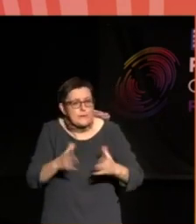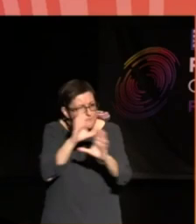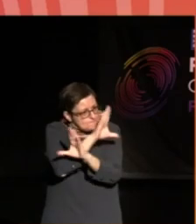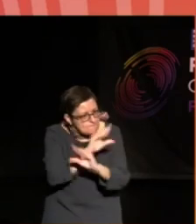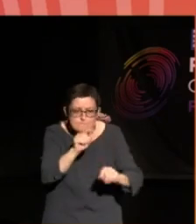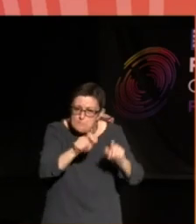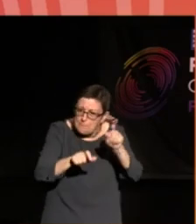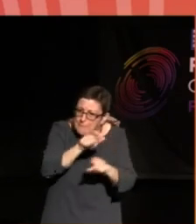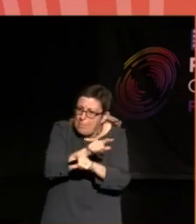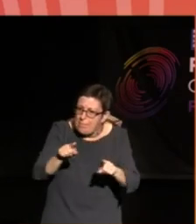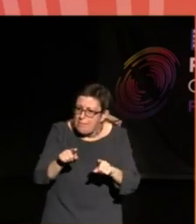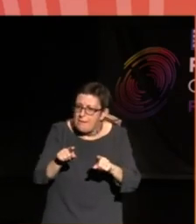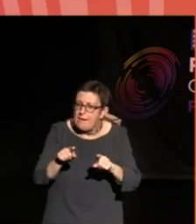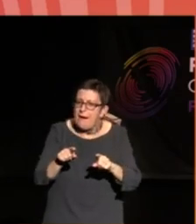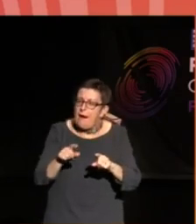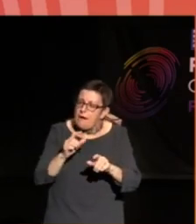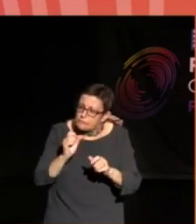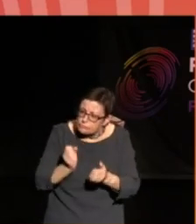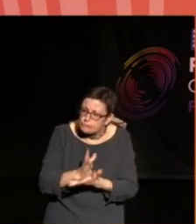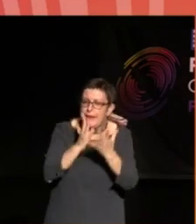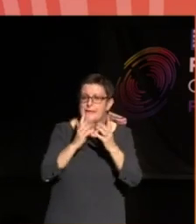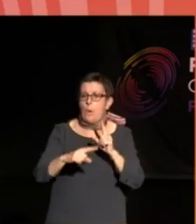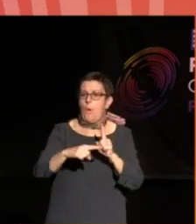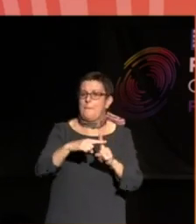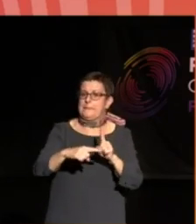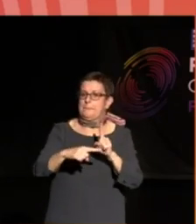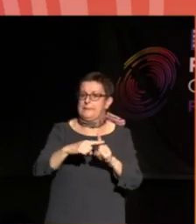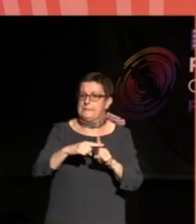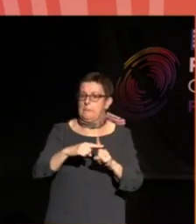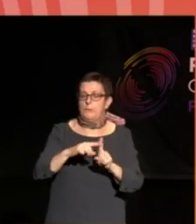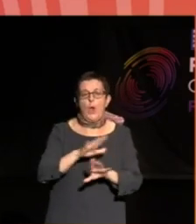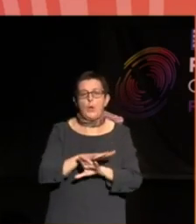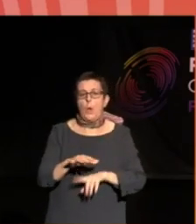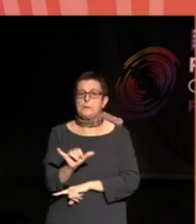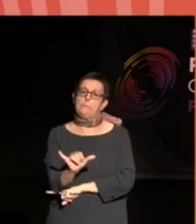point about optimism and pessimism. Because at the moment, we're kind of,